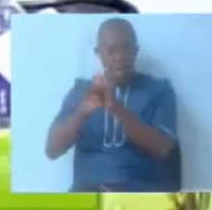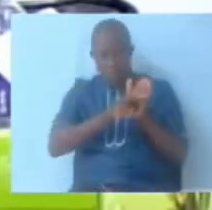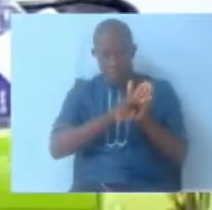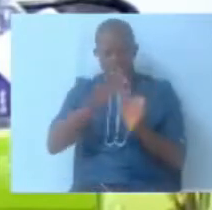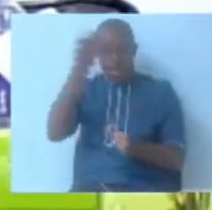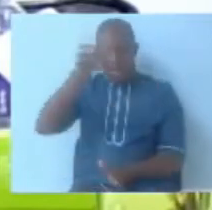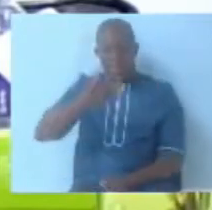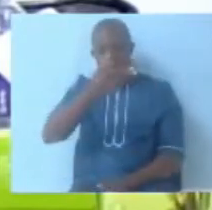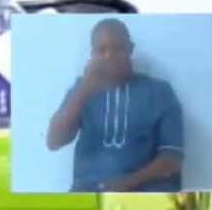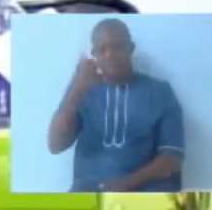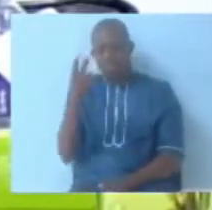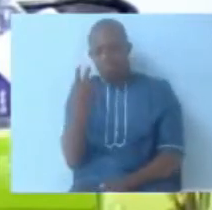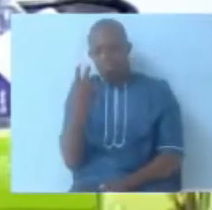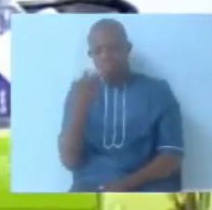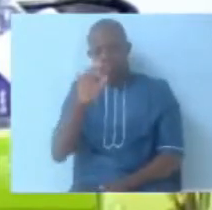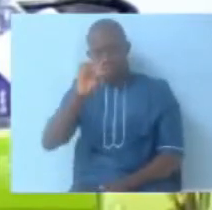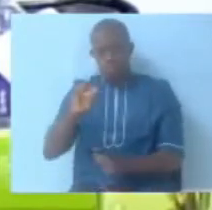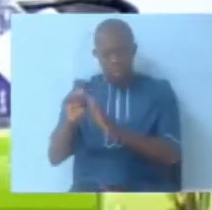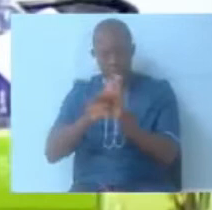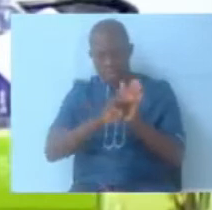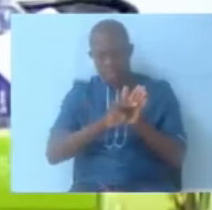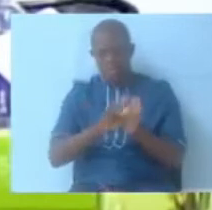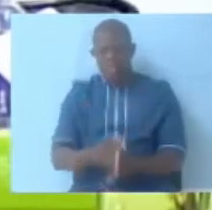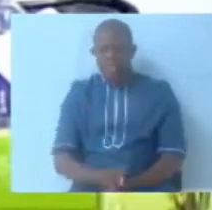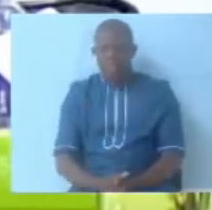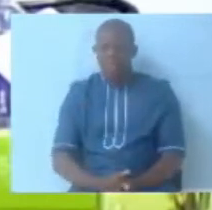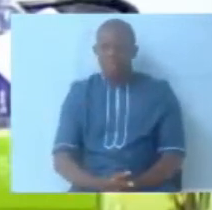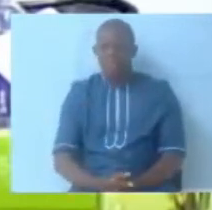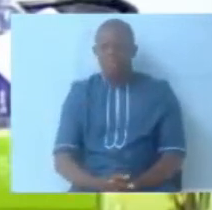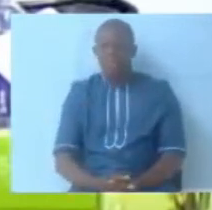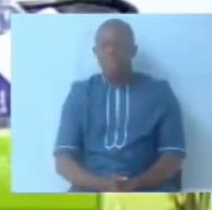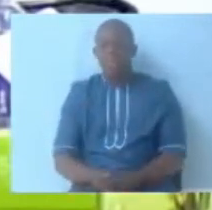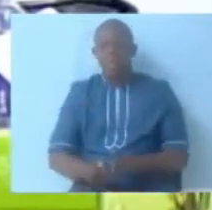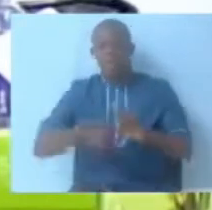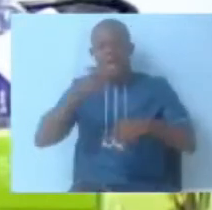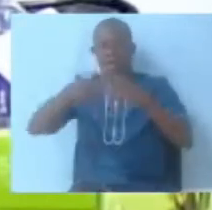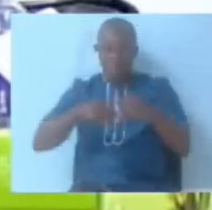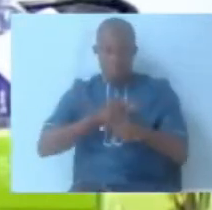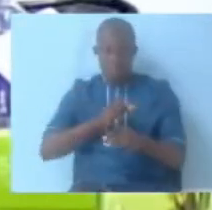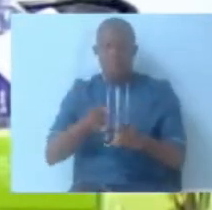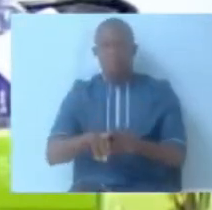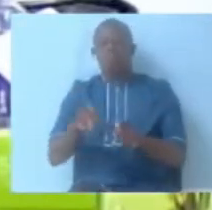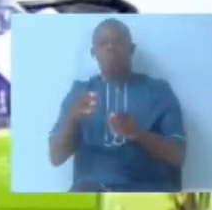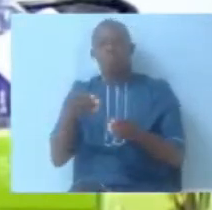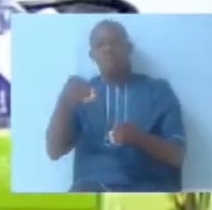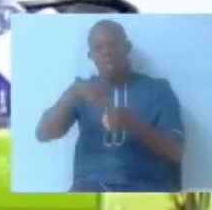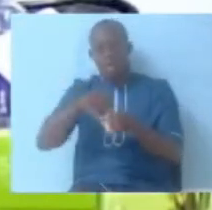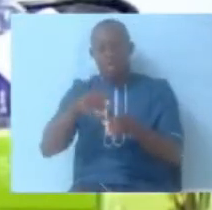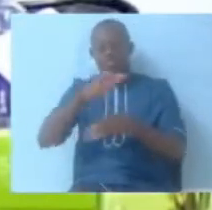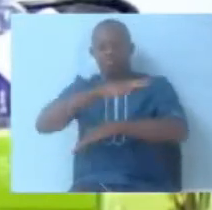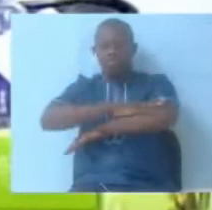1982. 1982 sa konolong alundi kunti boke ikafume common entrance. Then I proceeded to Nusrat High School. Runtententententa Nusrat High